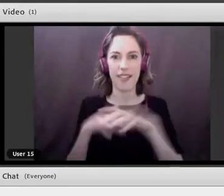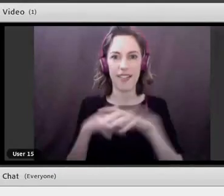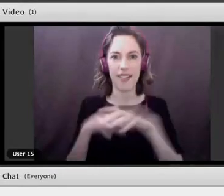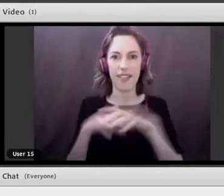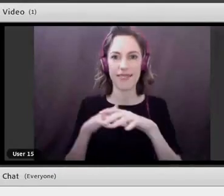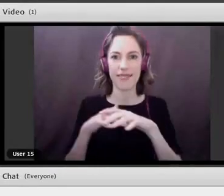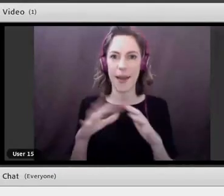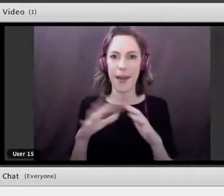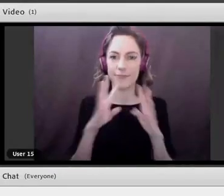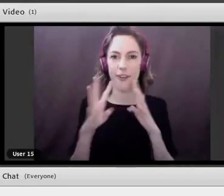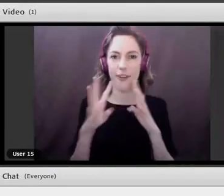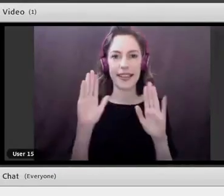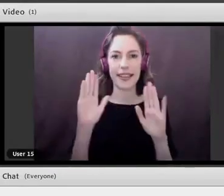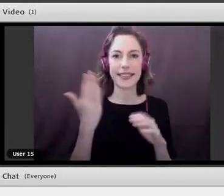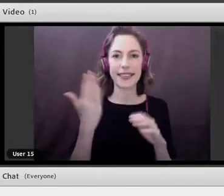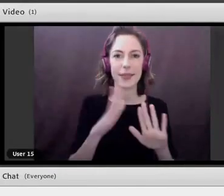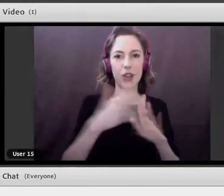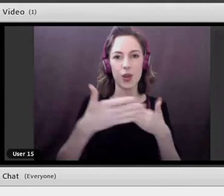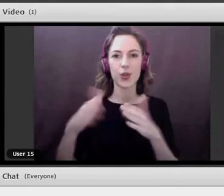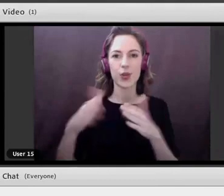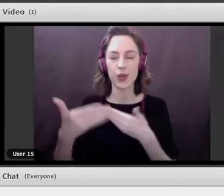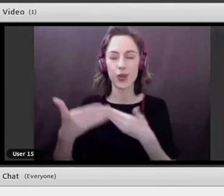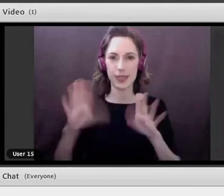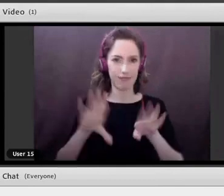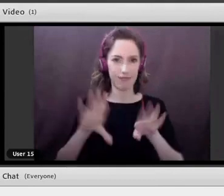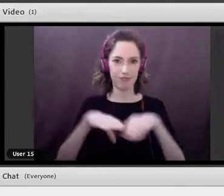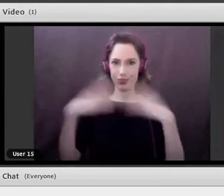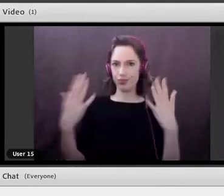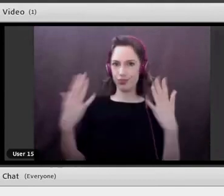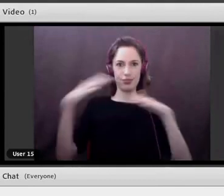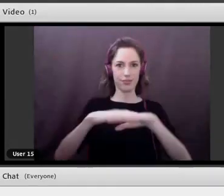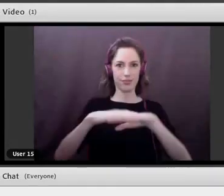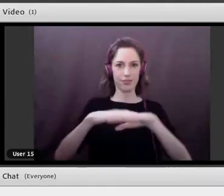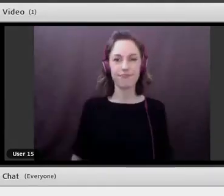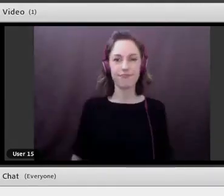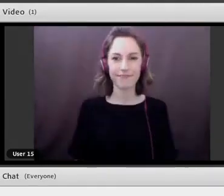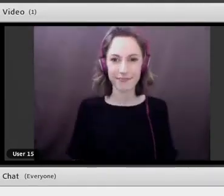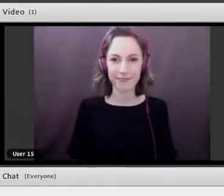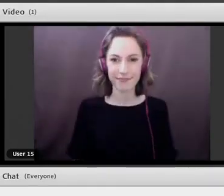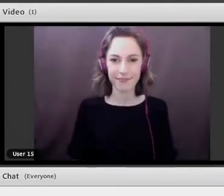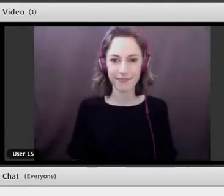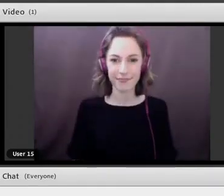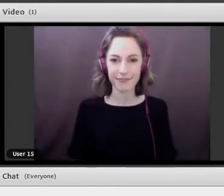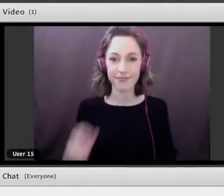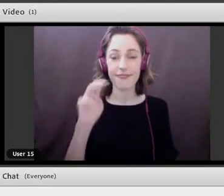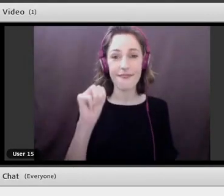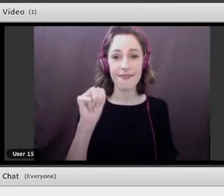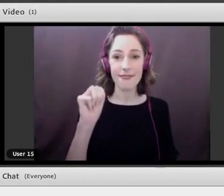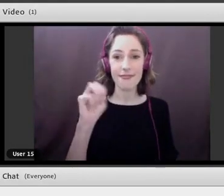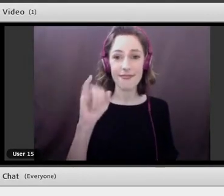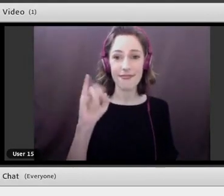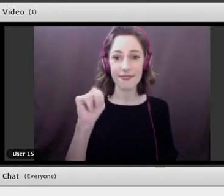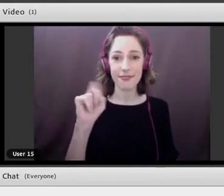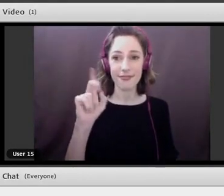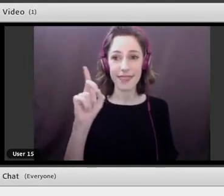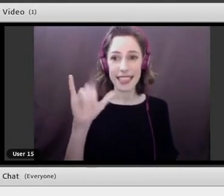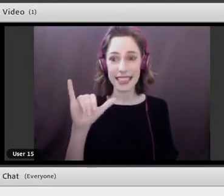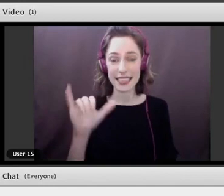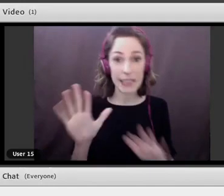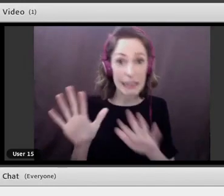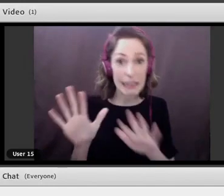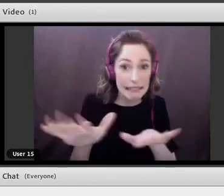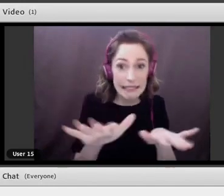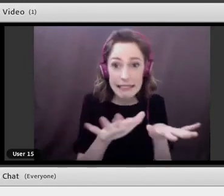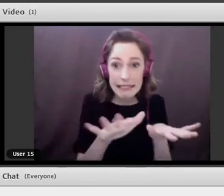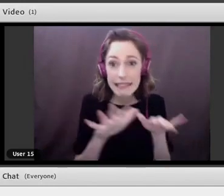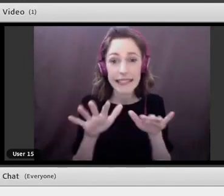Hello, can I have your attention, please? I realized that people were having very rich discussions when we moved you out of the breakout